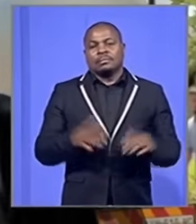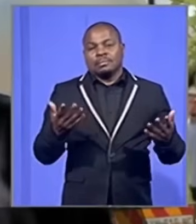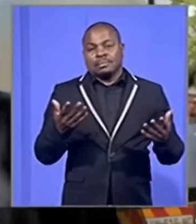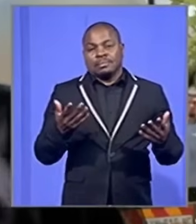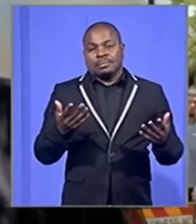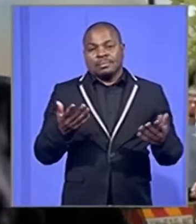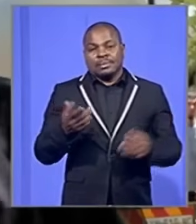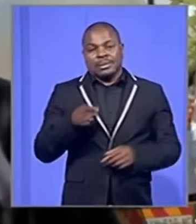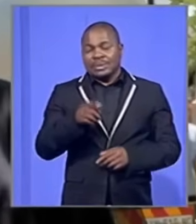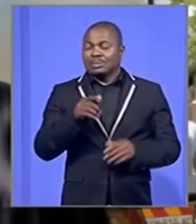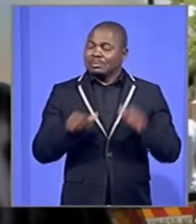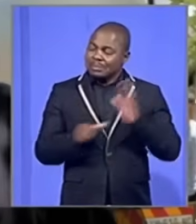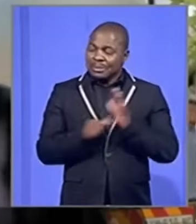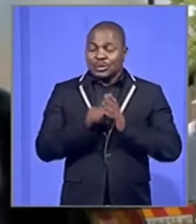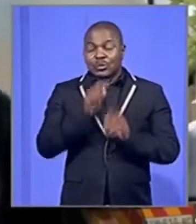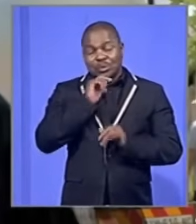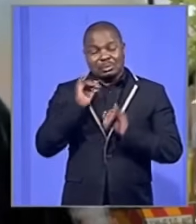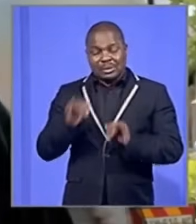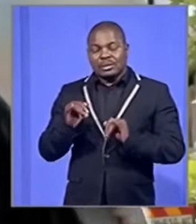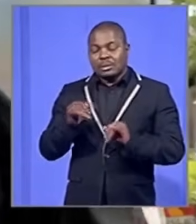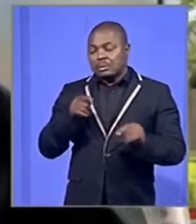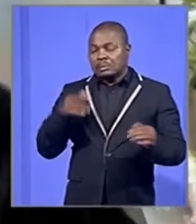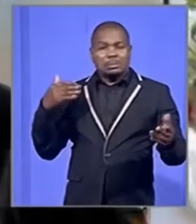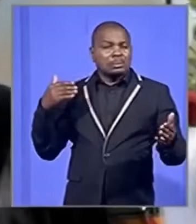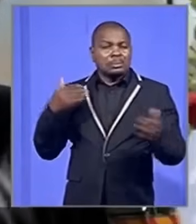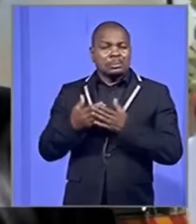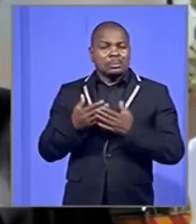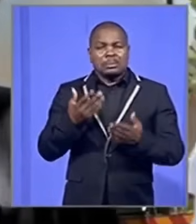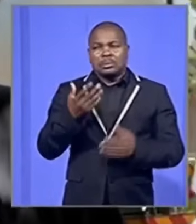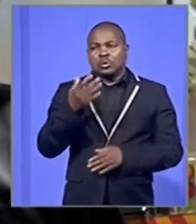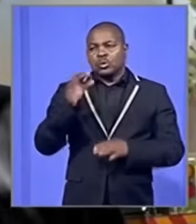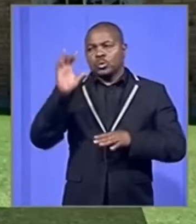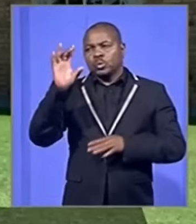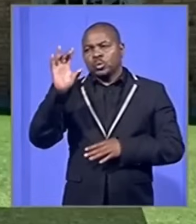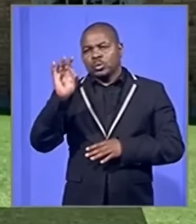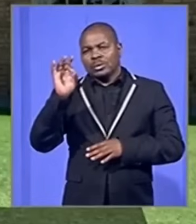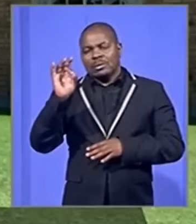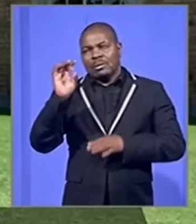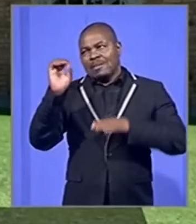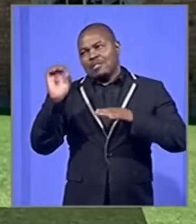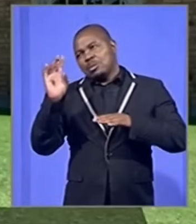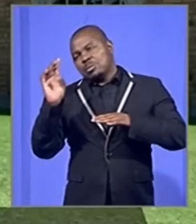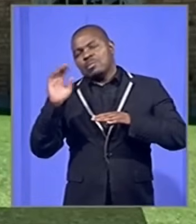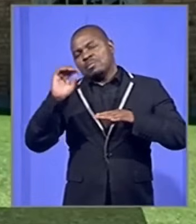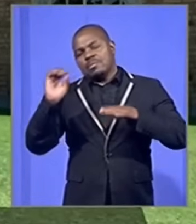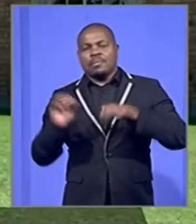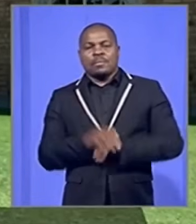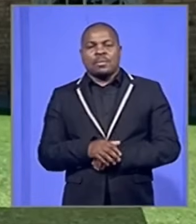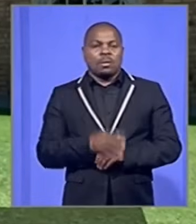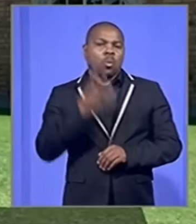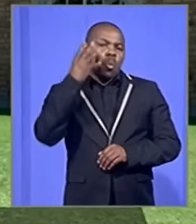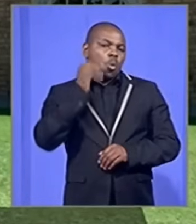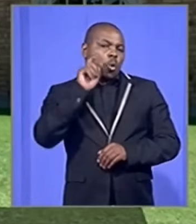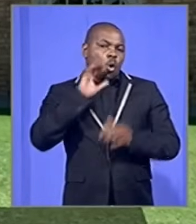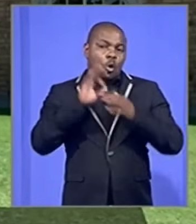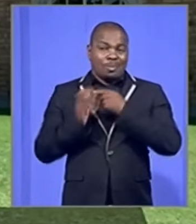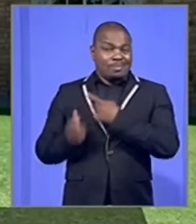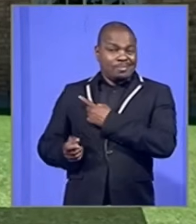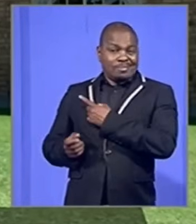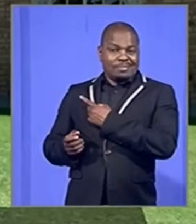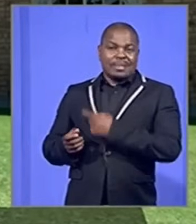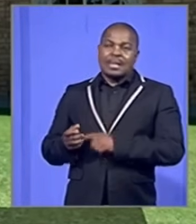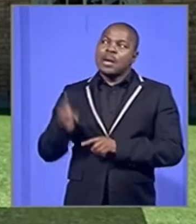extremely critical. It's really bad. And this has been going on since Tuesday afternoon, Wednesday. Setsha sena sa maqheku ha e sale se hloka metsi ho tloha